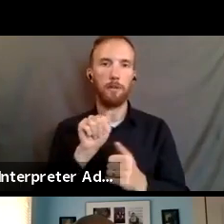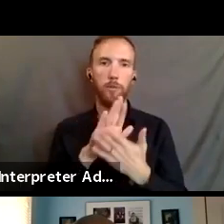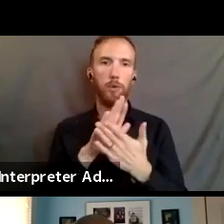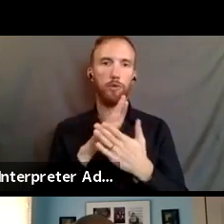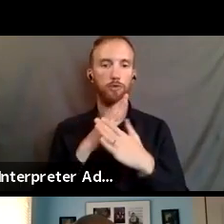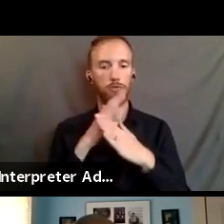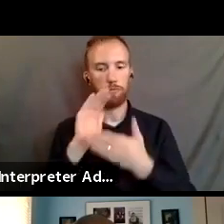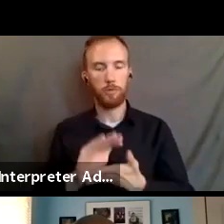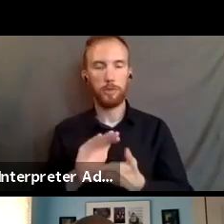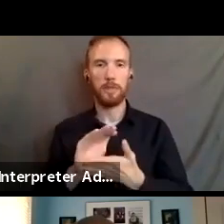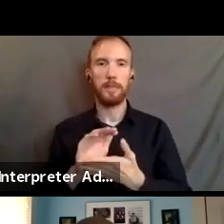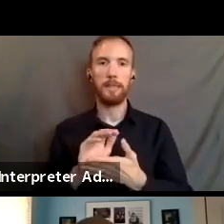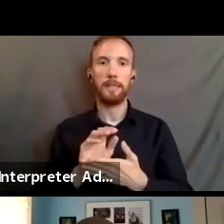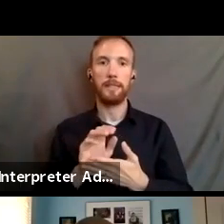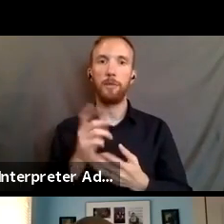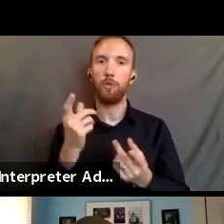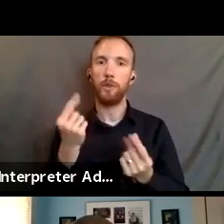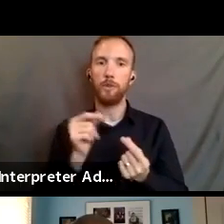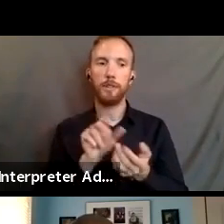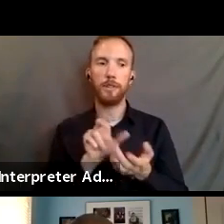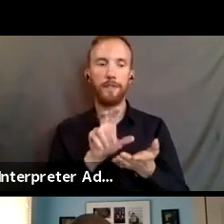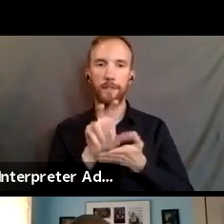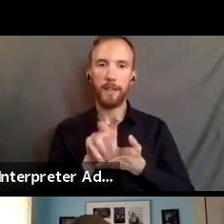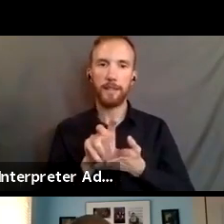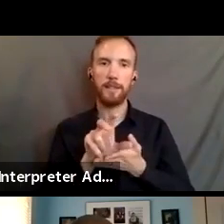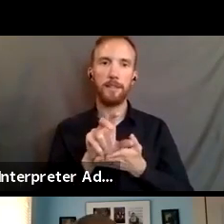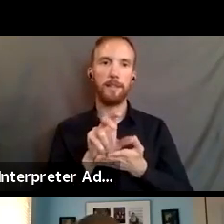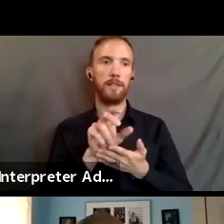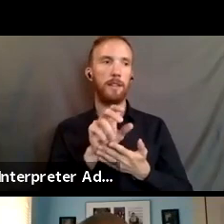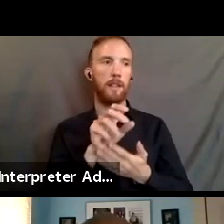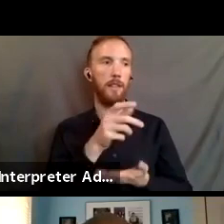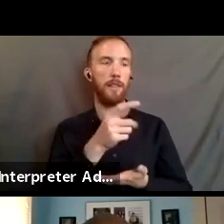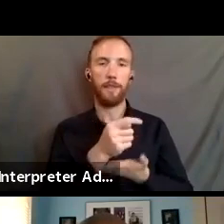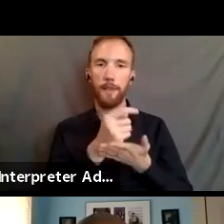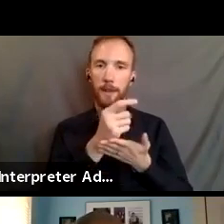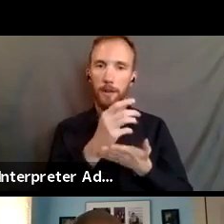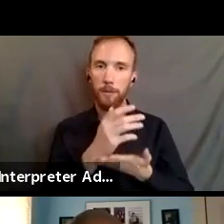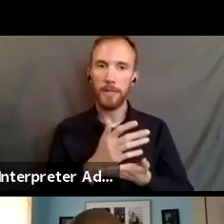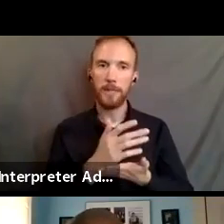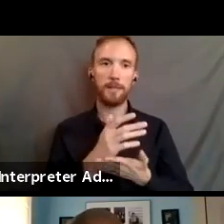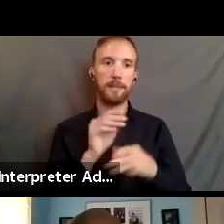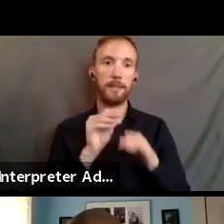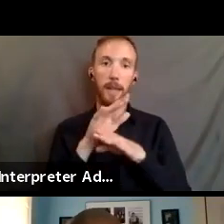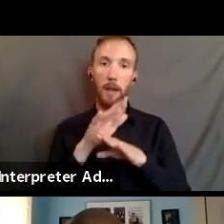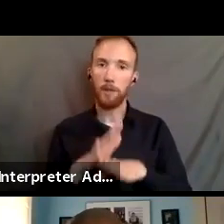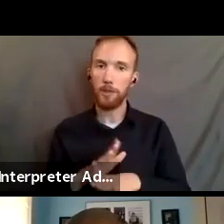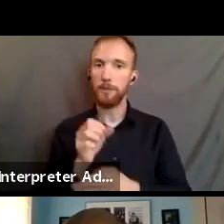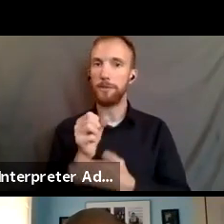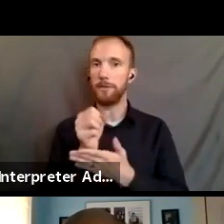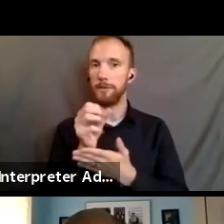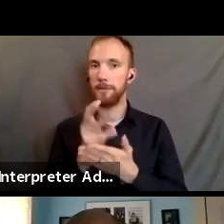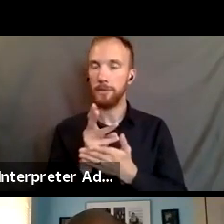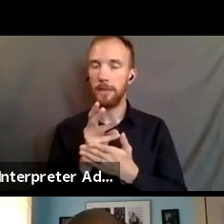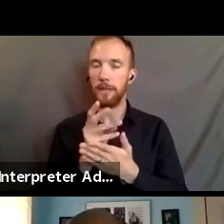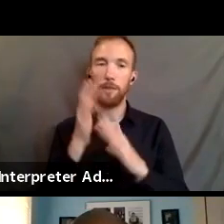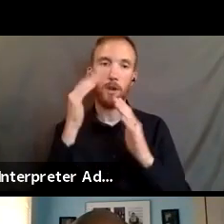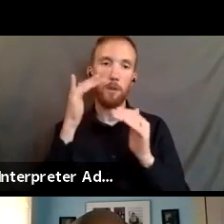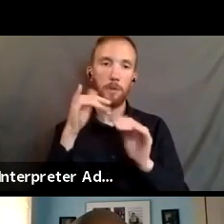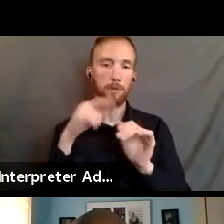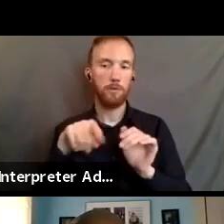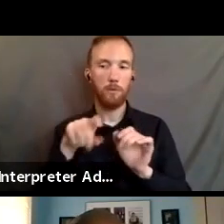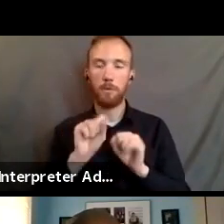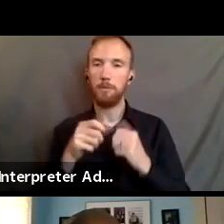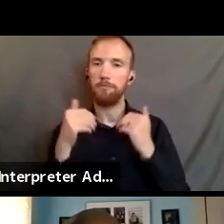therapists that means investing in counselors so i certainly hope that the chicago public schools can work with the chicago teachers union can